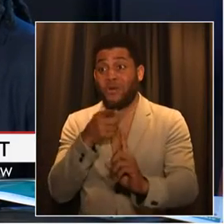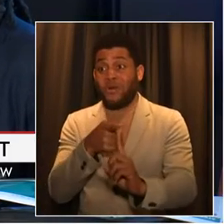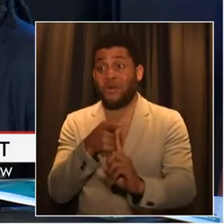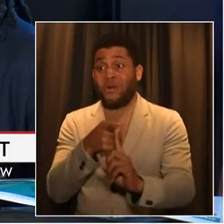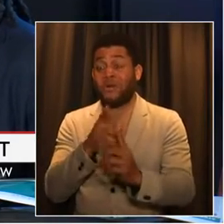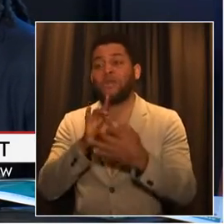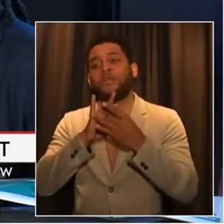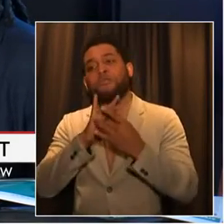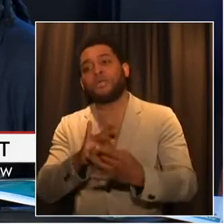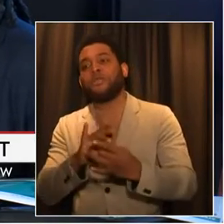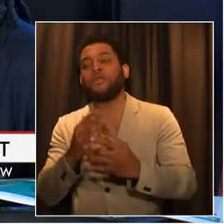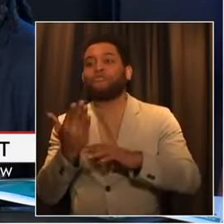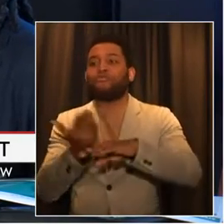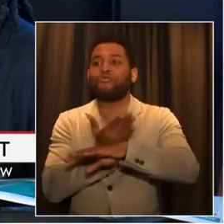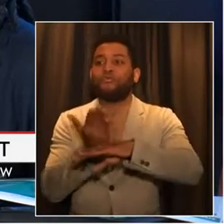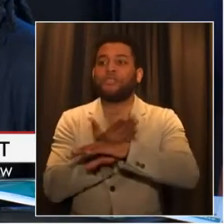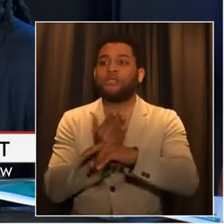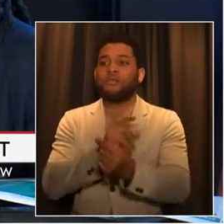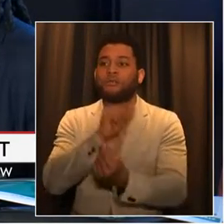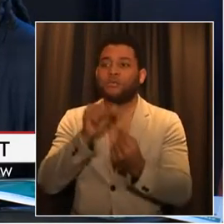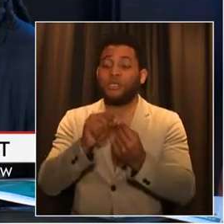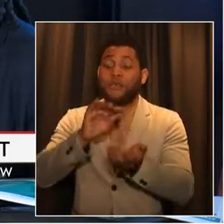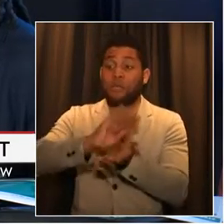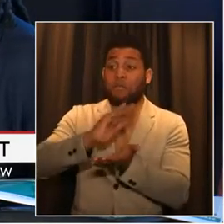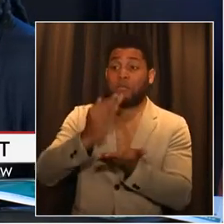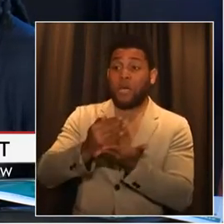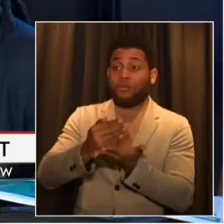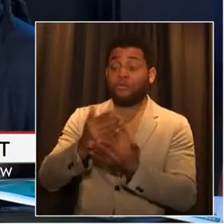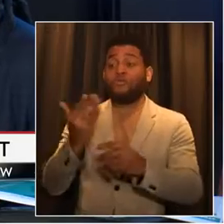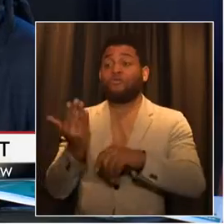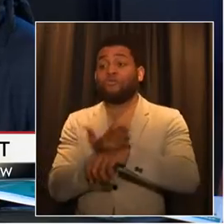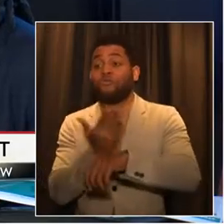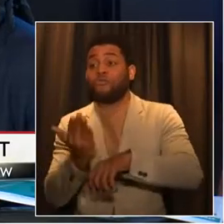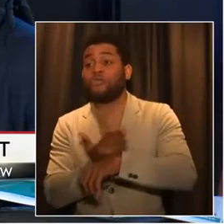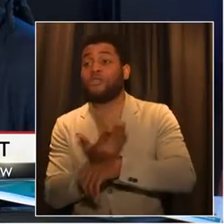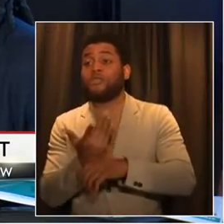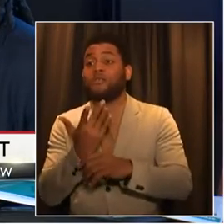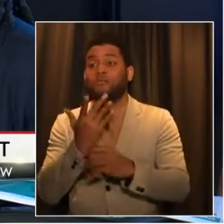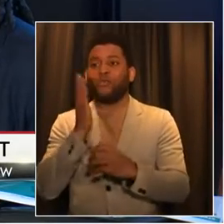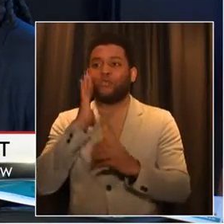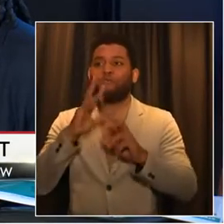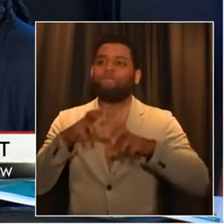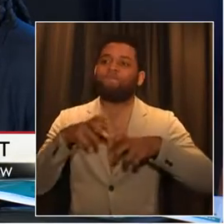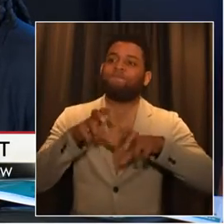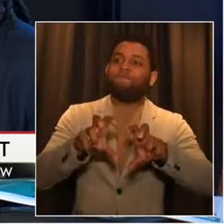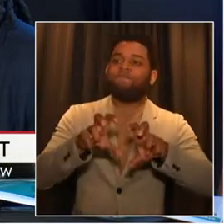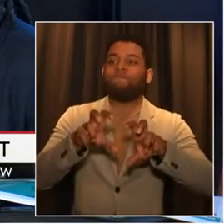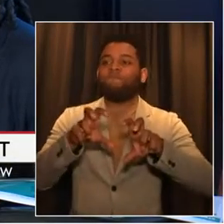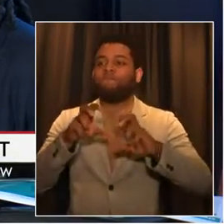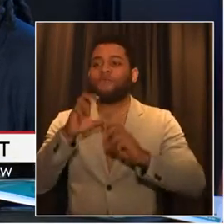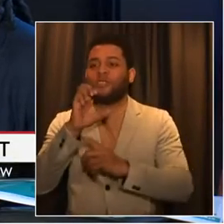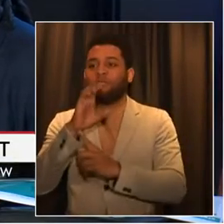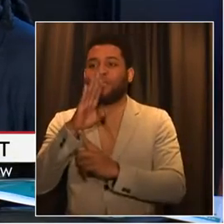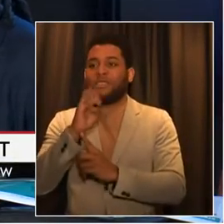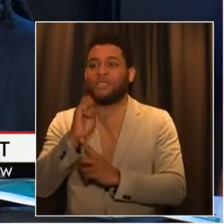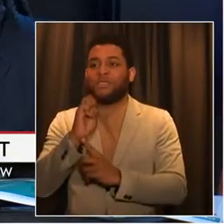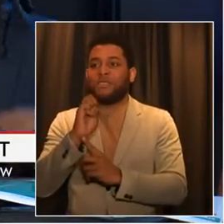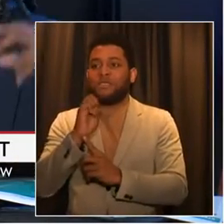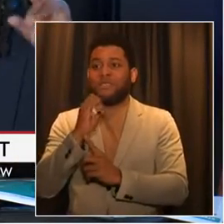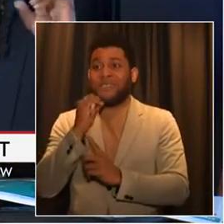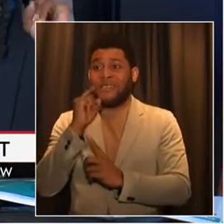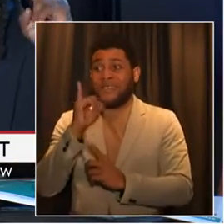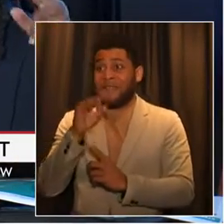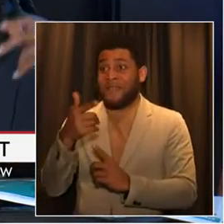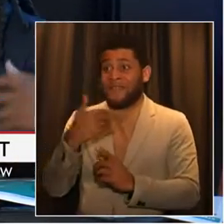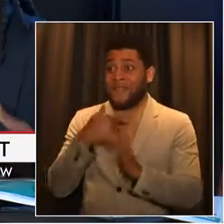certain amount of money in construction on CBEs according to whatever type of development project it is. But if they have a development partner who's listed